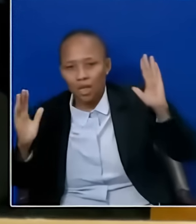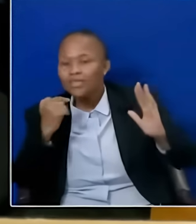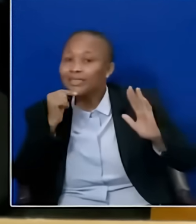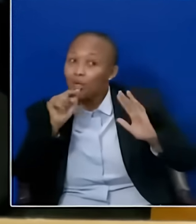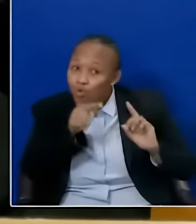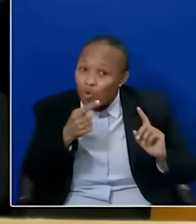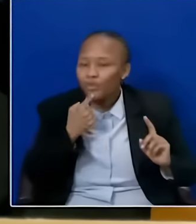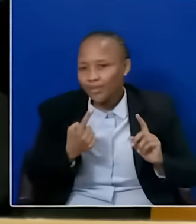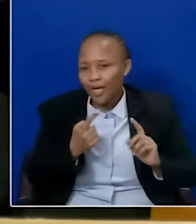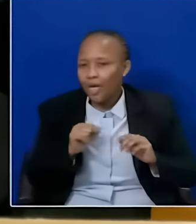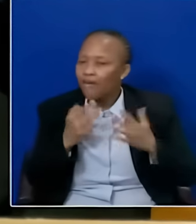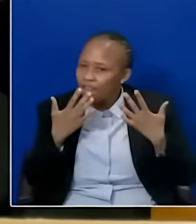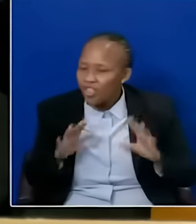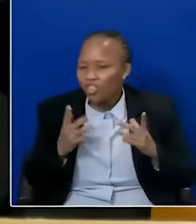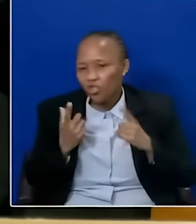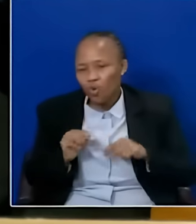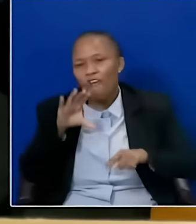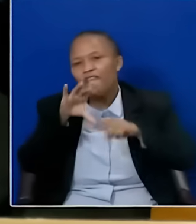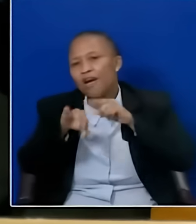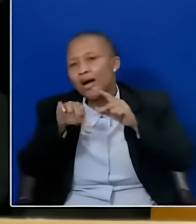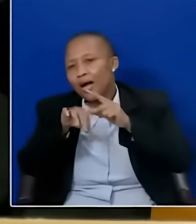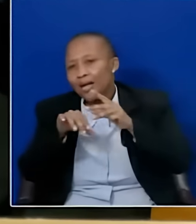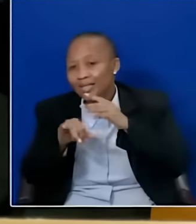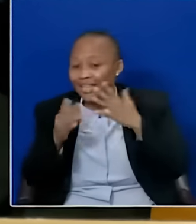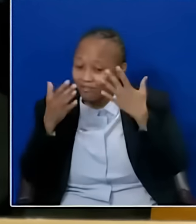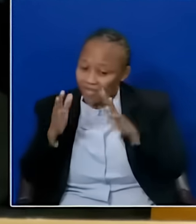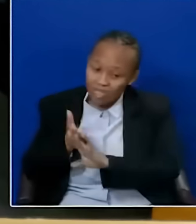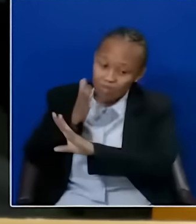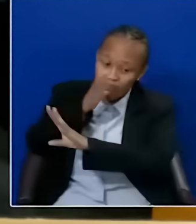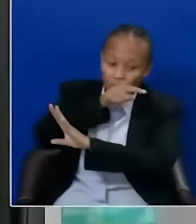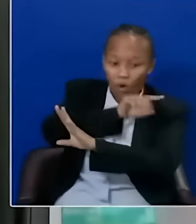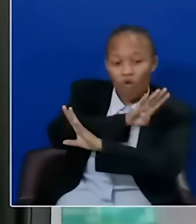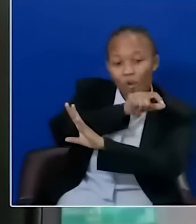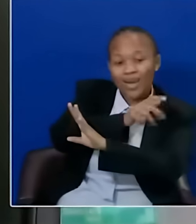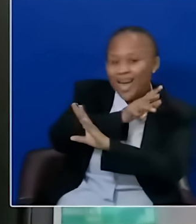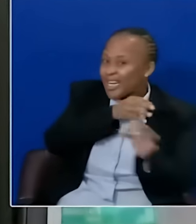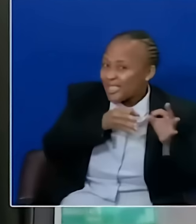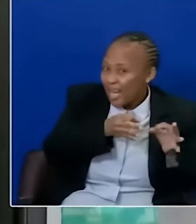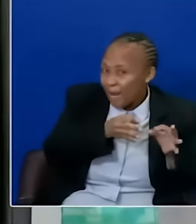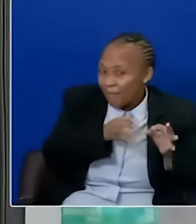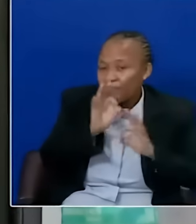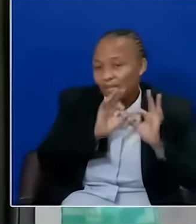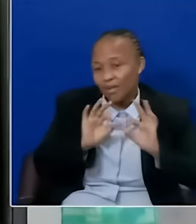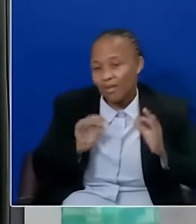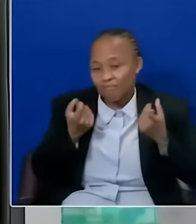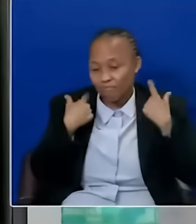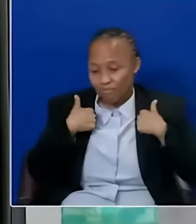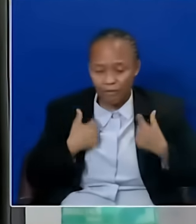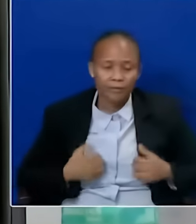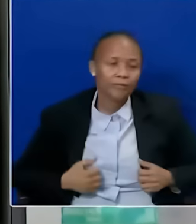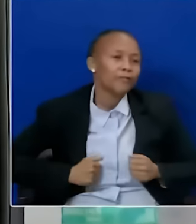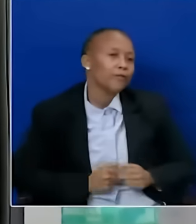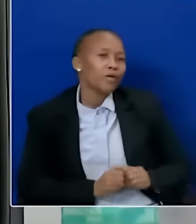what is described in 4.9? Thanks, Commissioner. That is where I was referring to